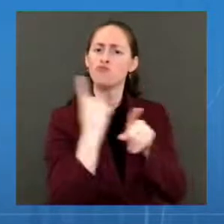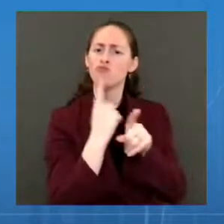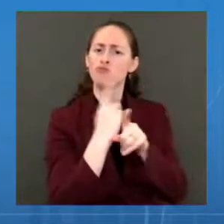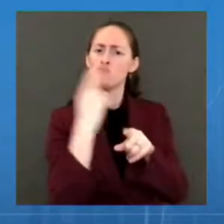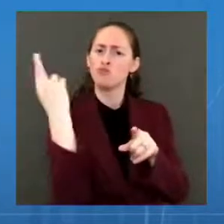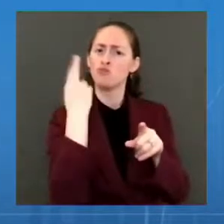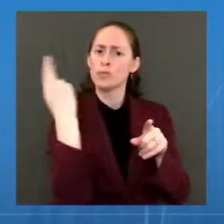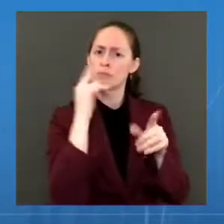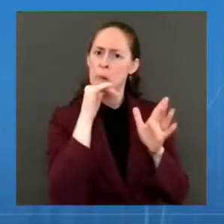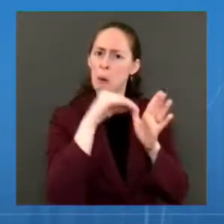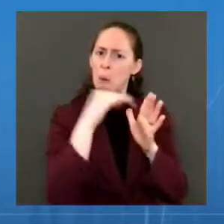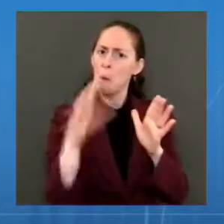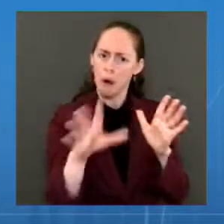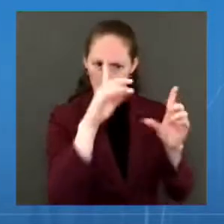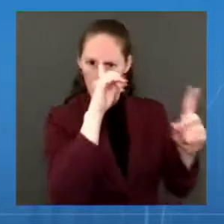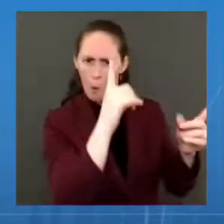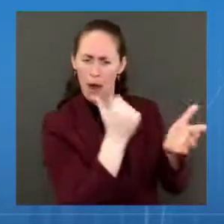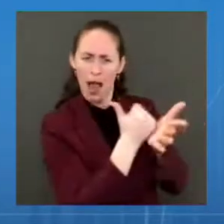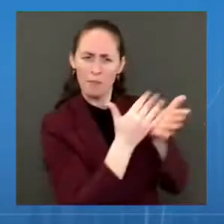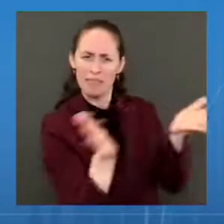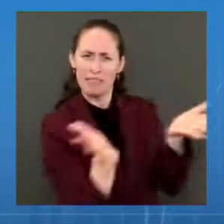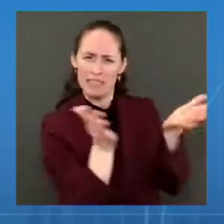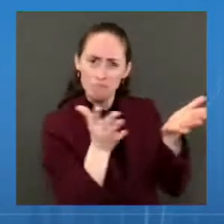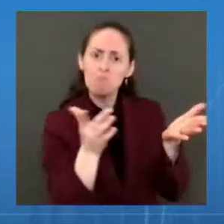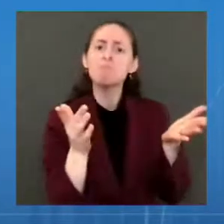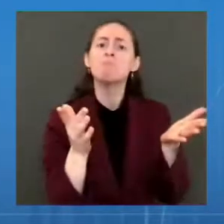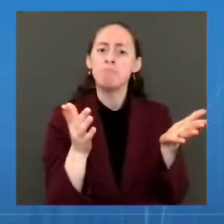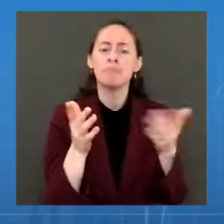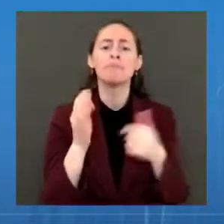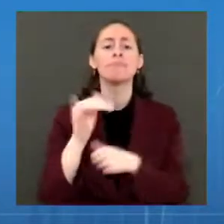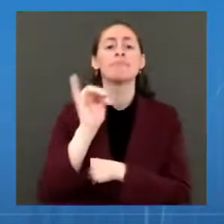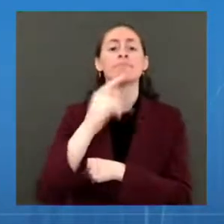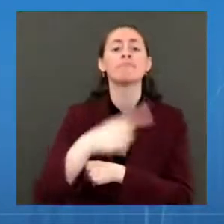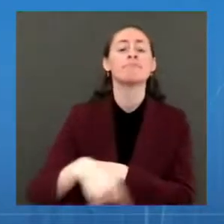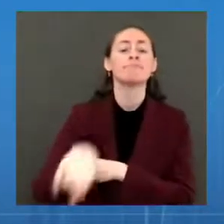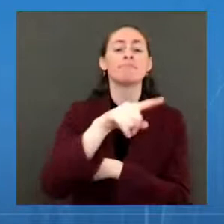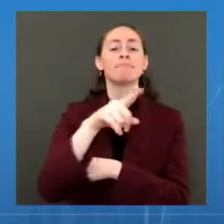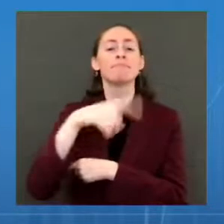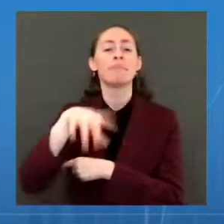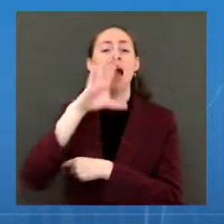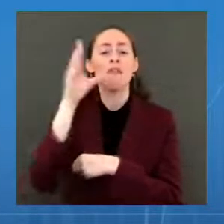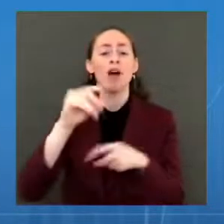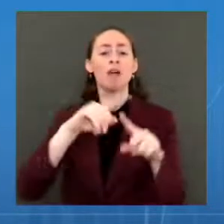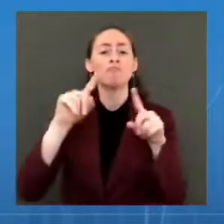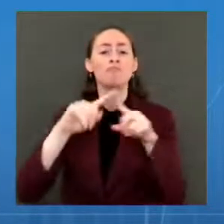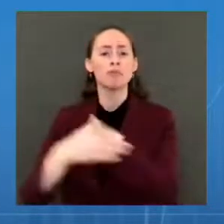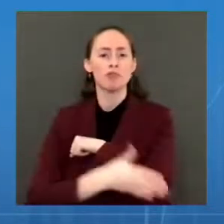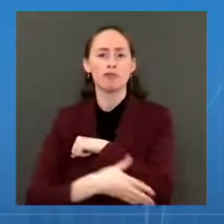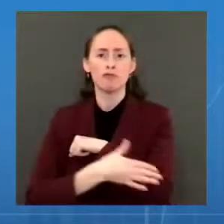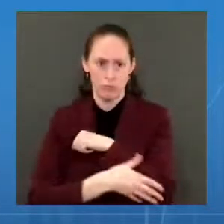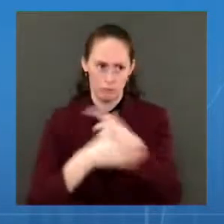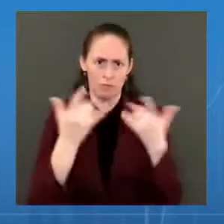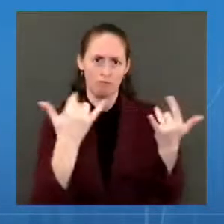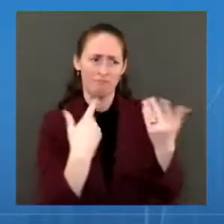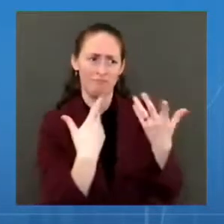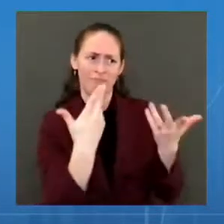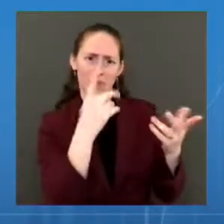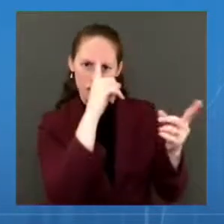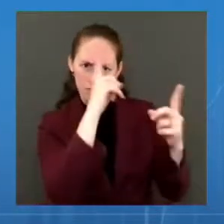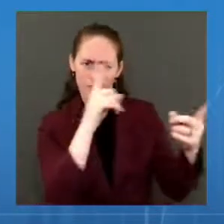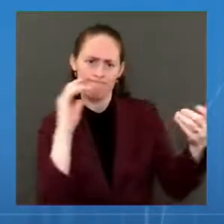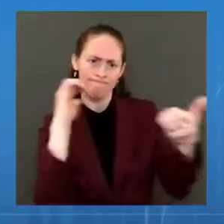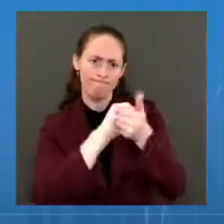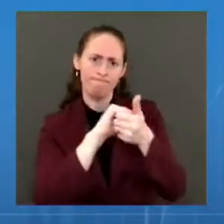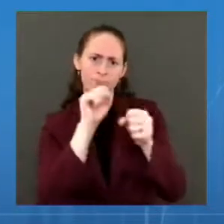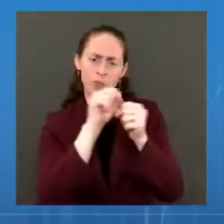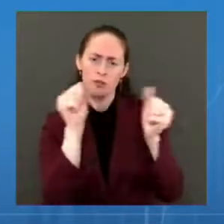giving the AU, African Union, our place in line. We have plenty of doses of Moderna for boosters and primary